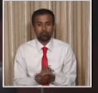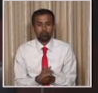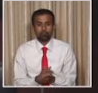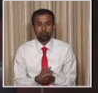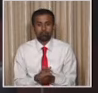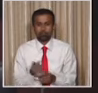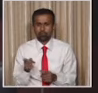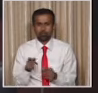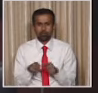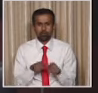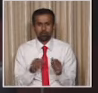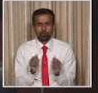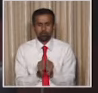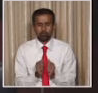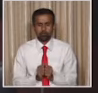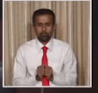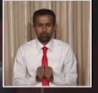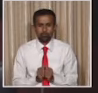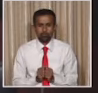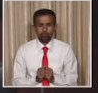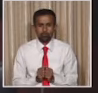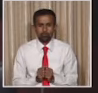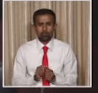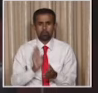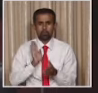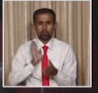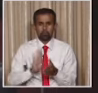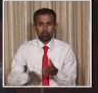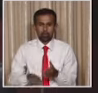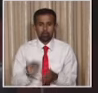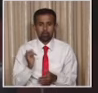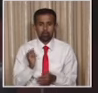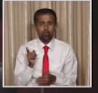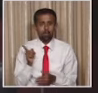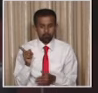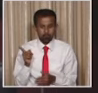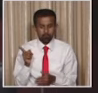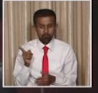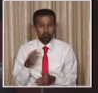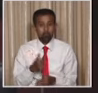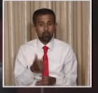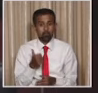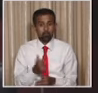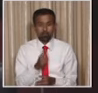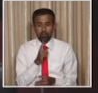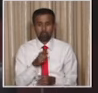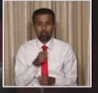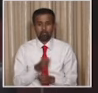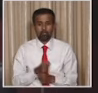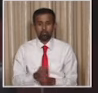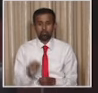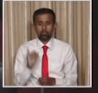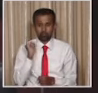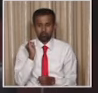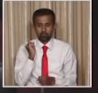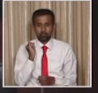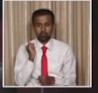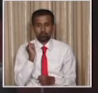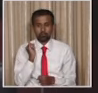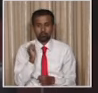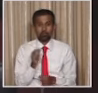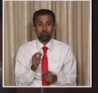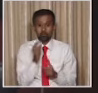that there is something wrong. I tried to find out who was behind Putlam Ilmenite Limited. And I found out that Dilma,